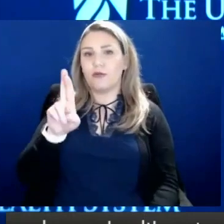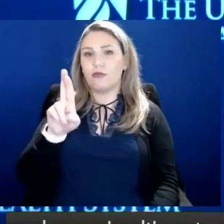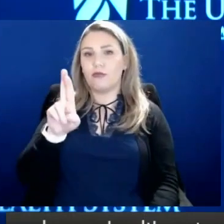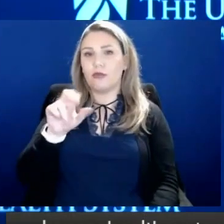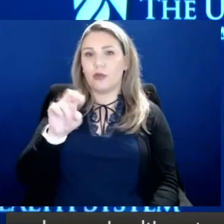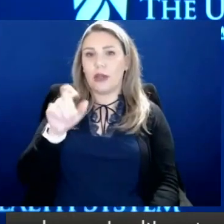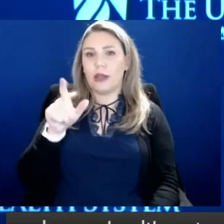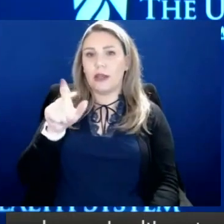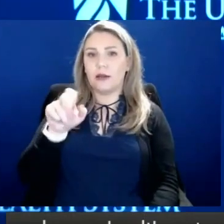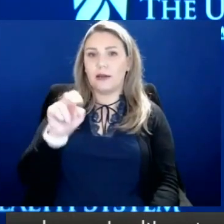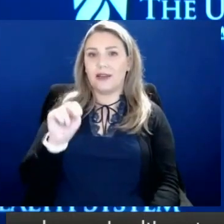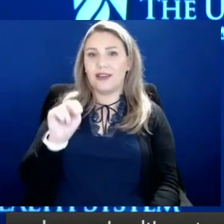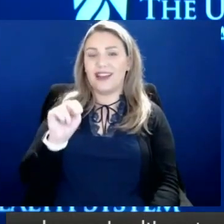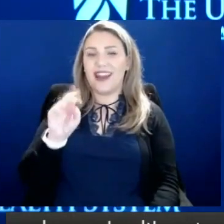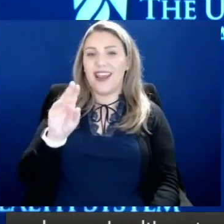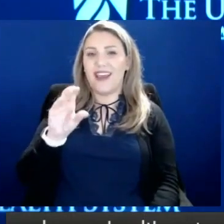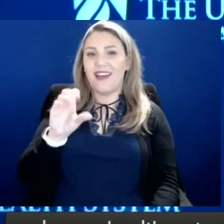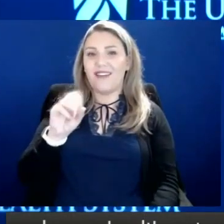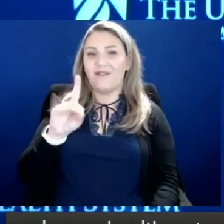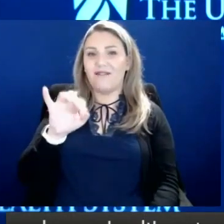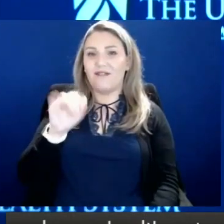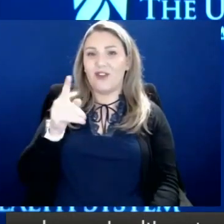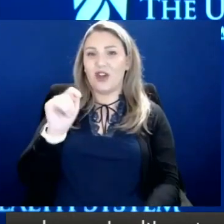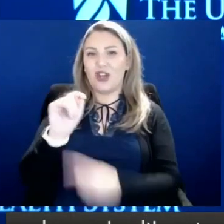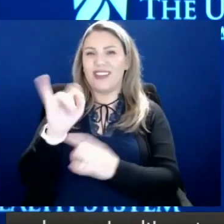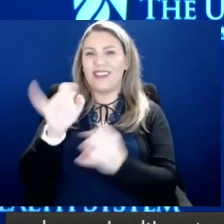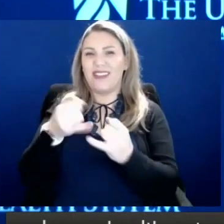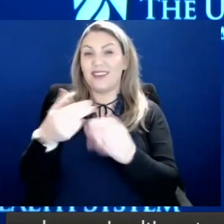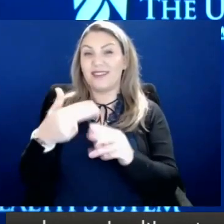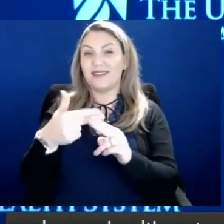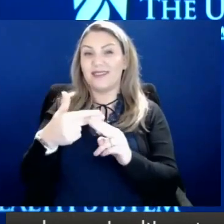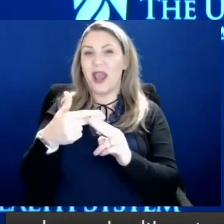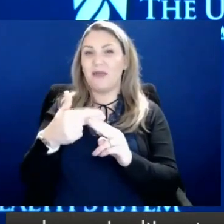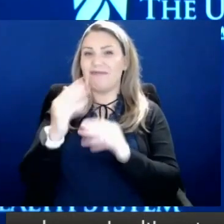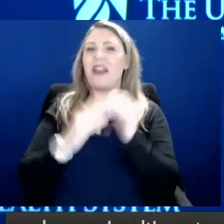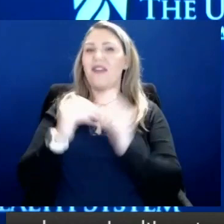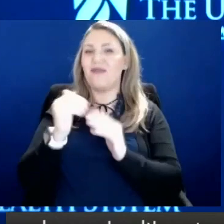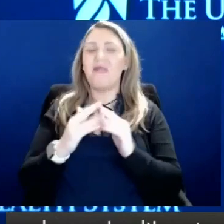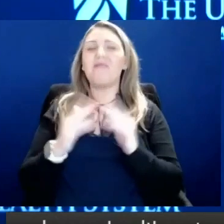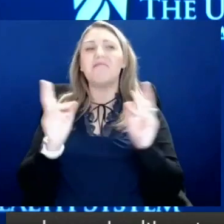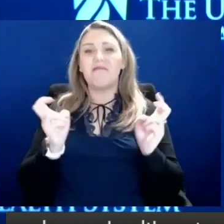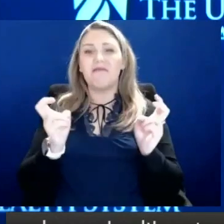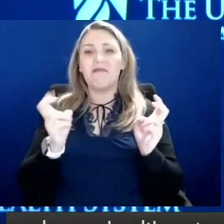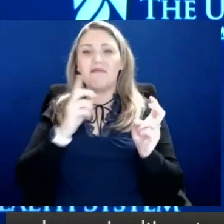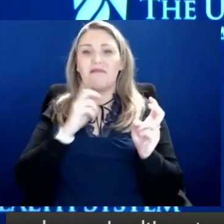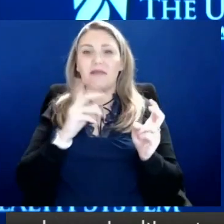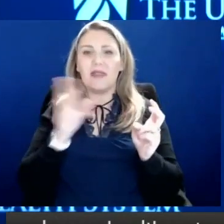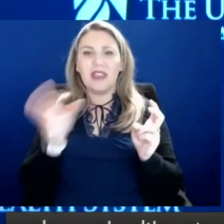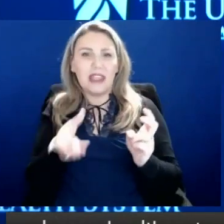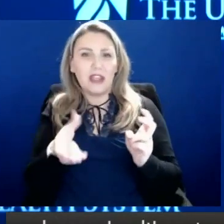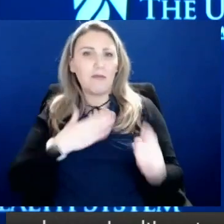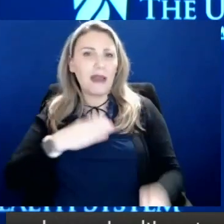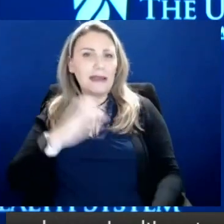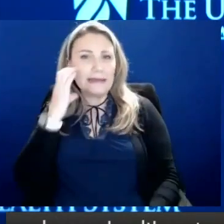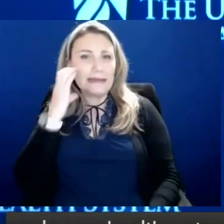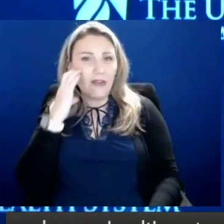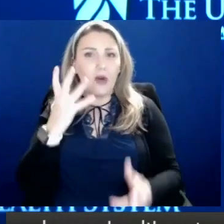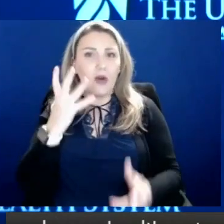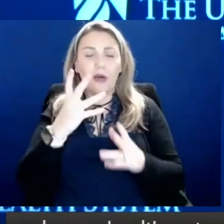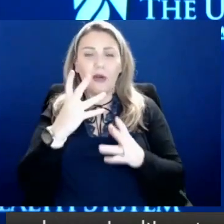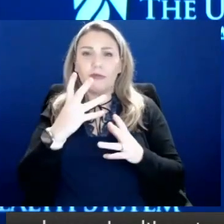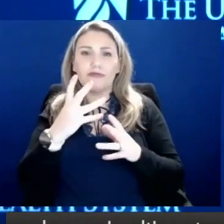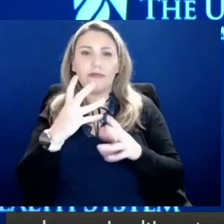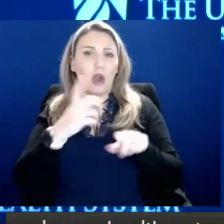for a doctor, Right. Dr. Comfort. And he just said, here's my cell phone, call me. And he just